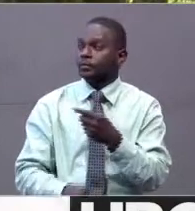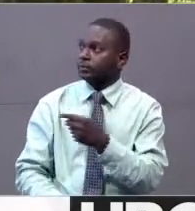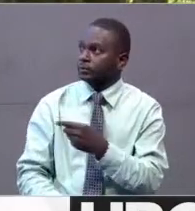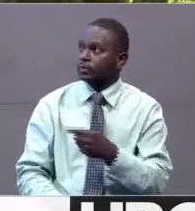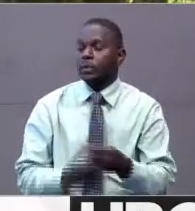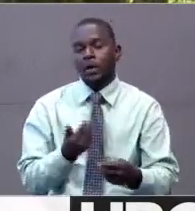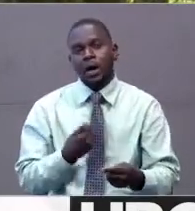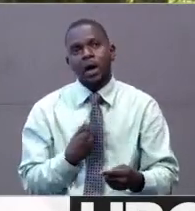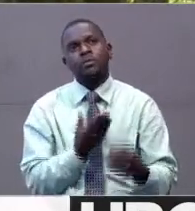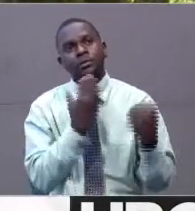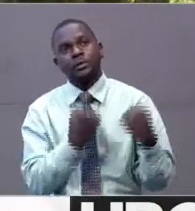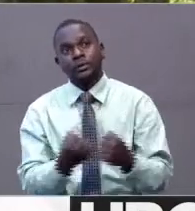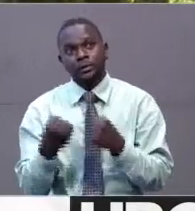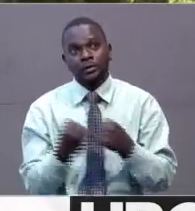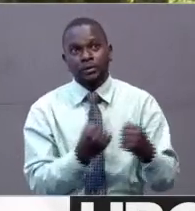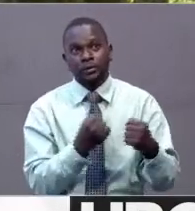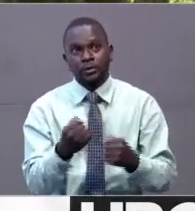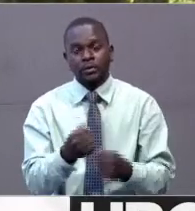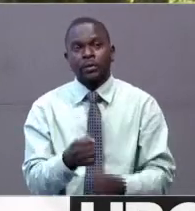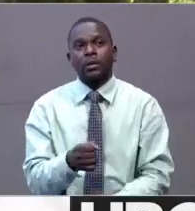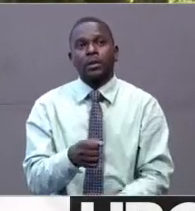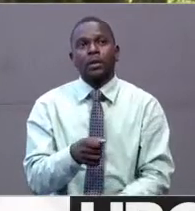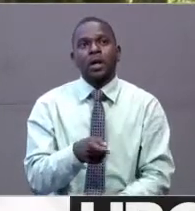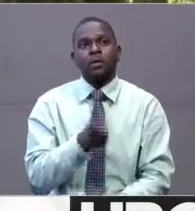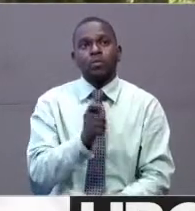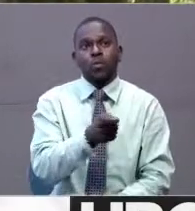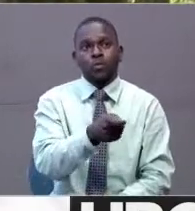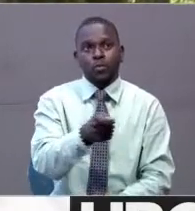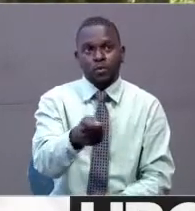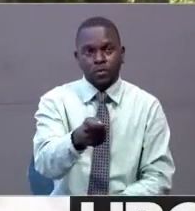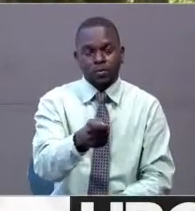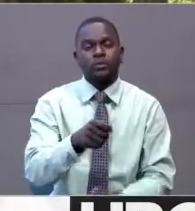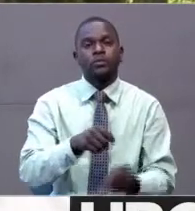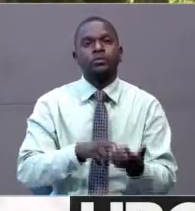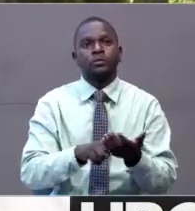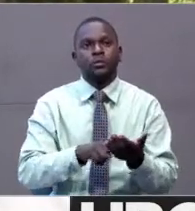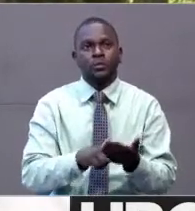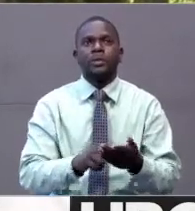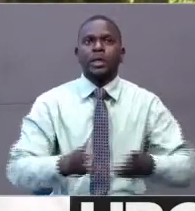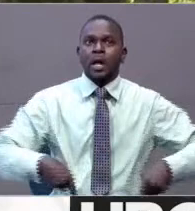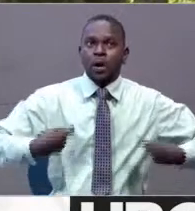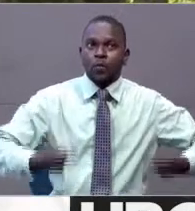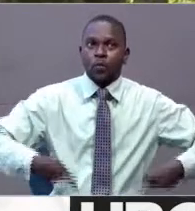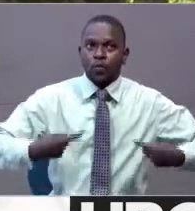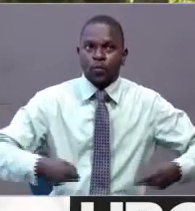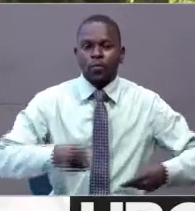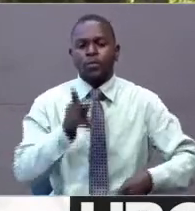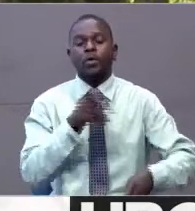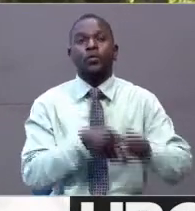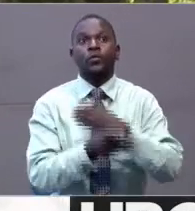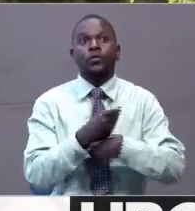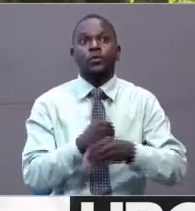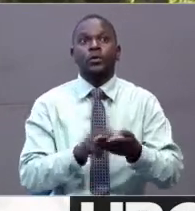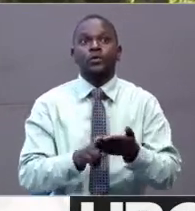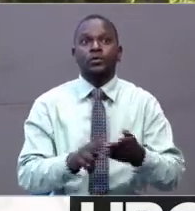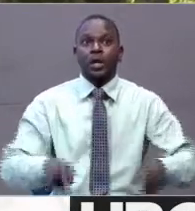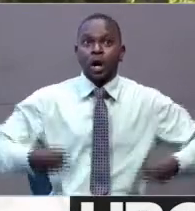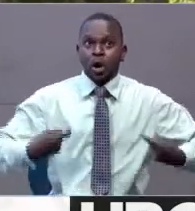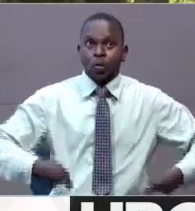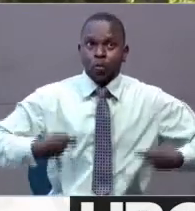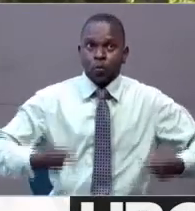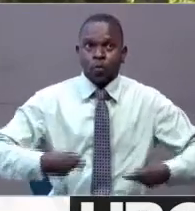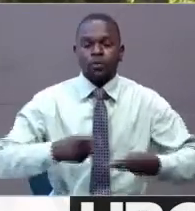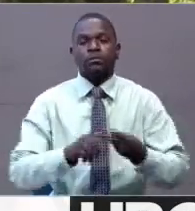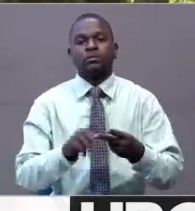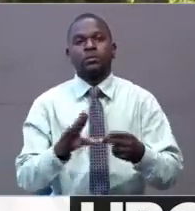another challenge of mobility appliances, because you see people with disabilities, they use wheelchairs,